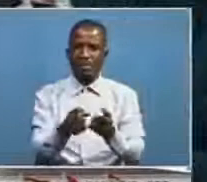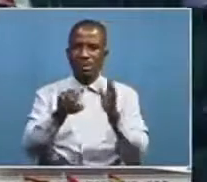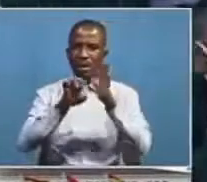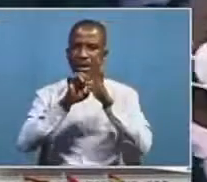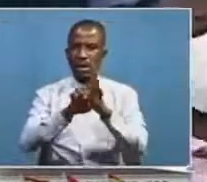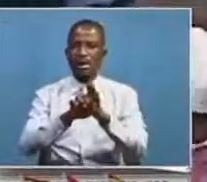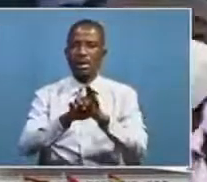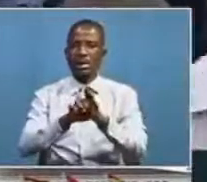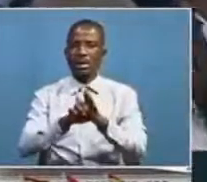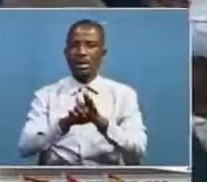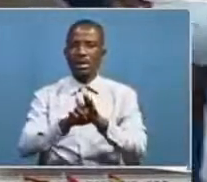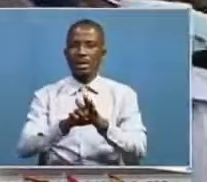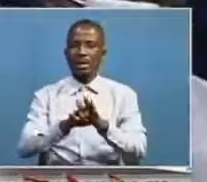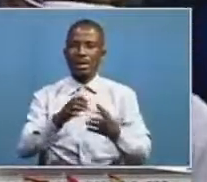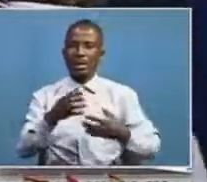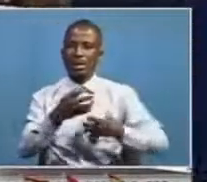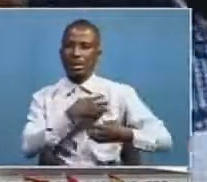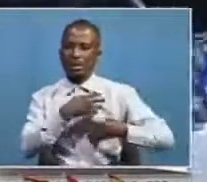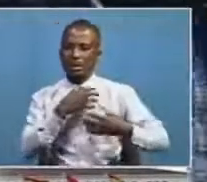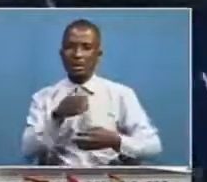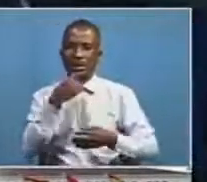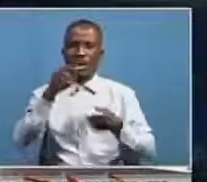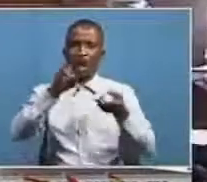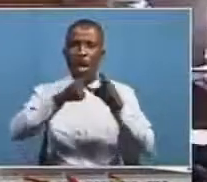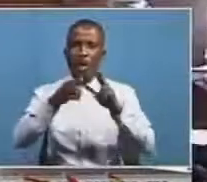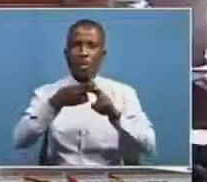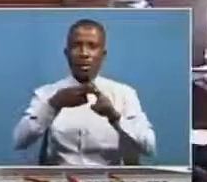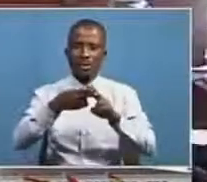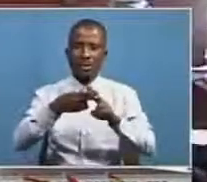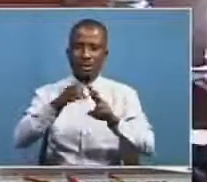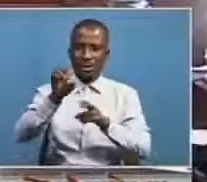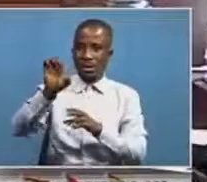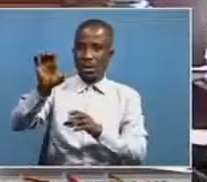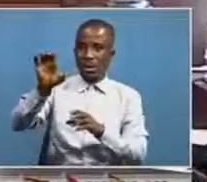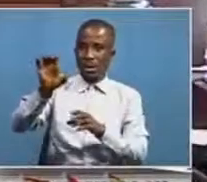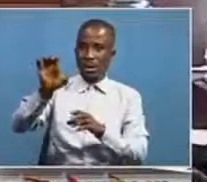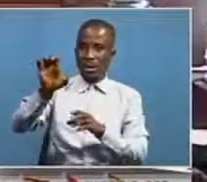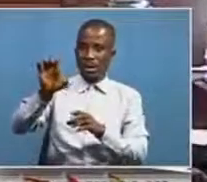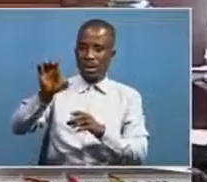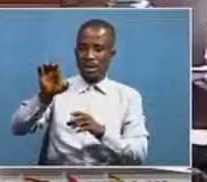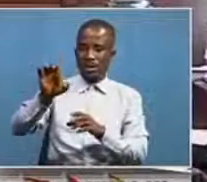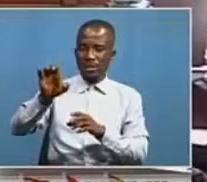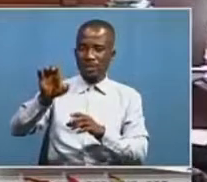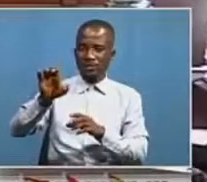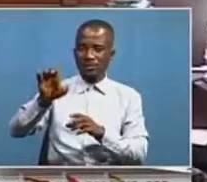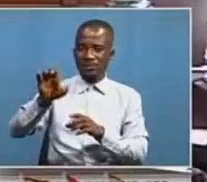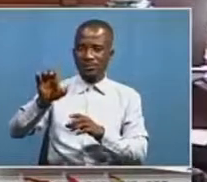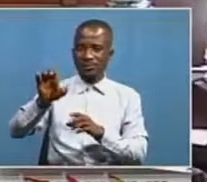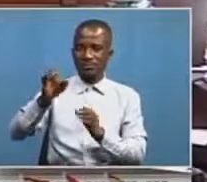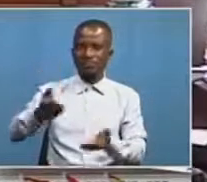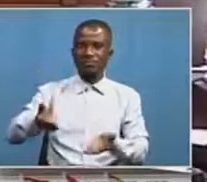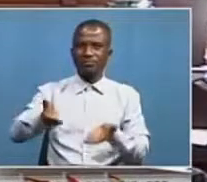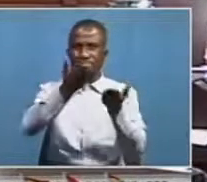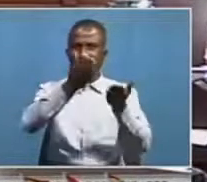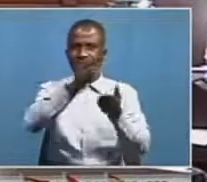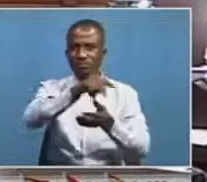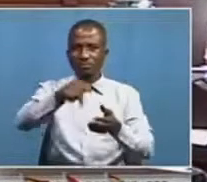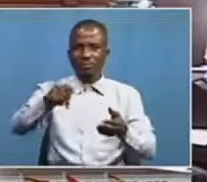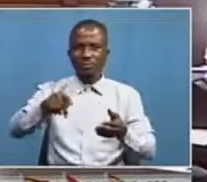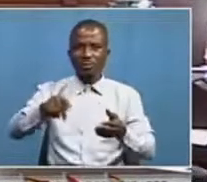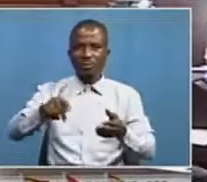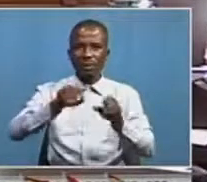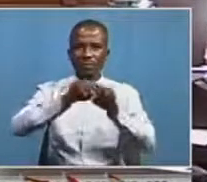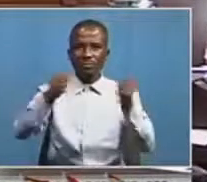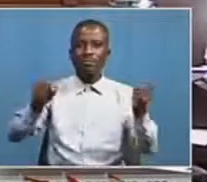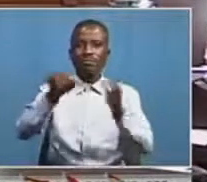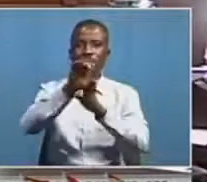the petition alleges that the figures used by the chairperson for the first respondent to declare the results was in breach of